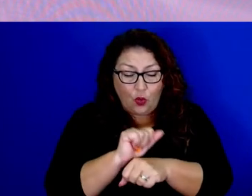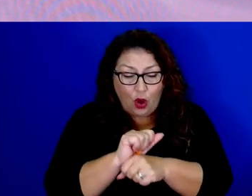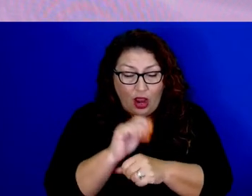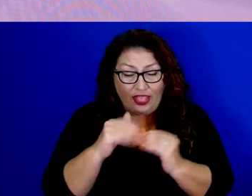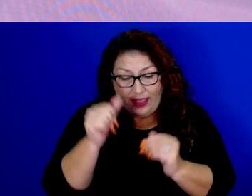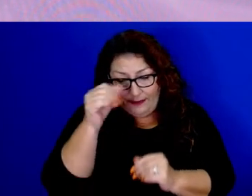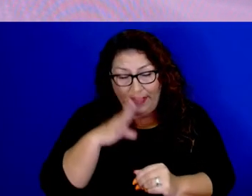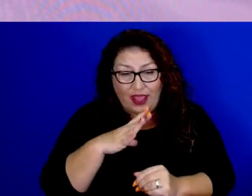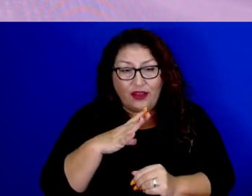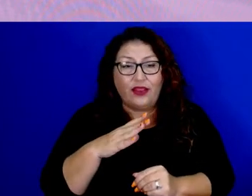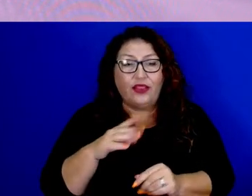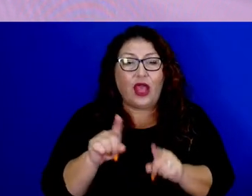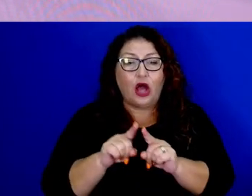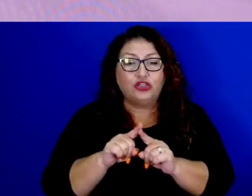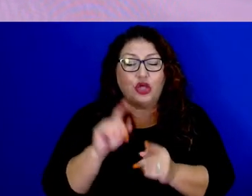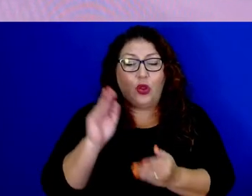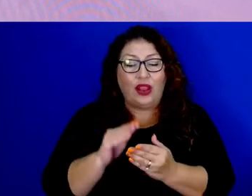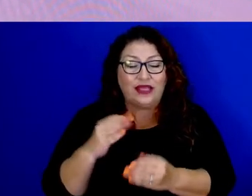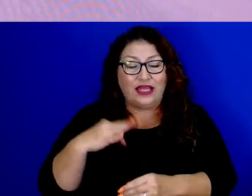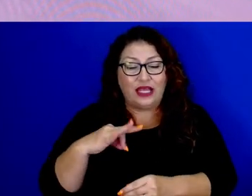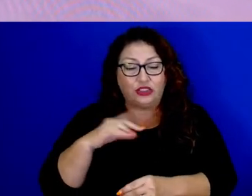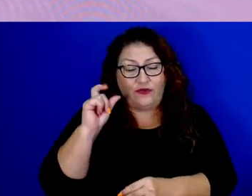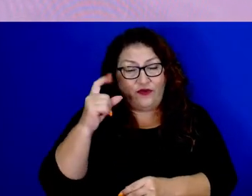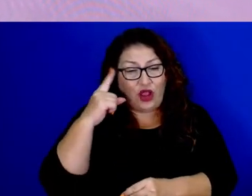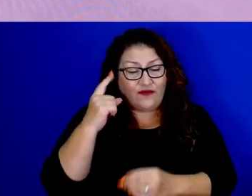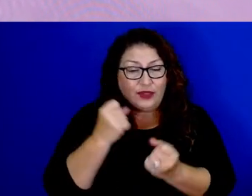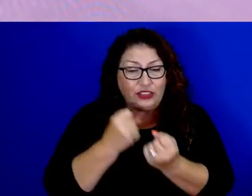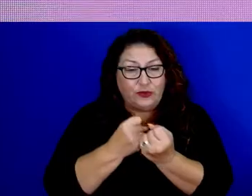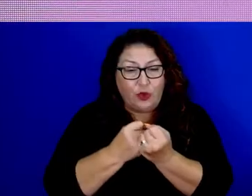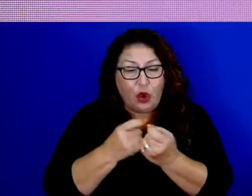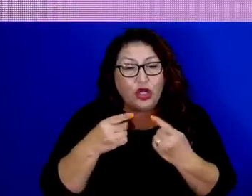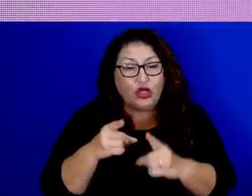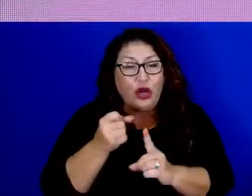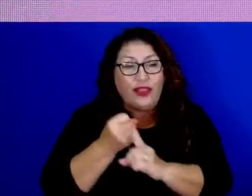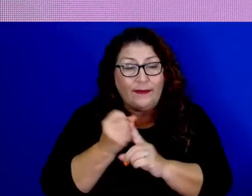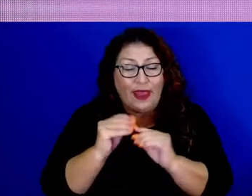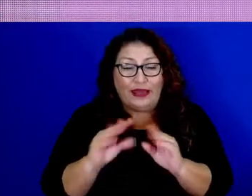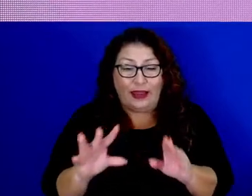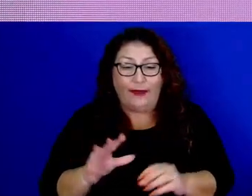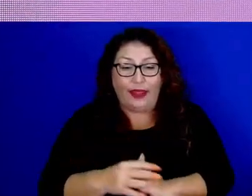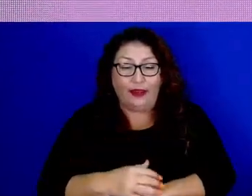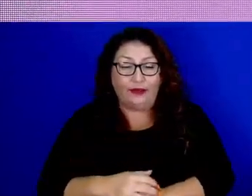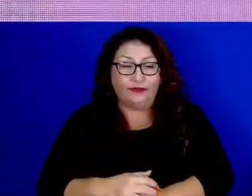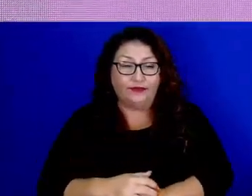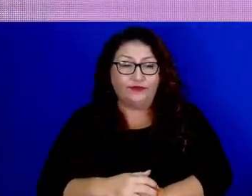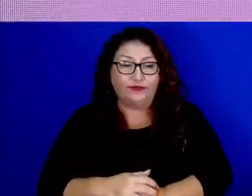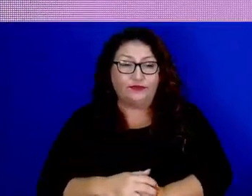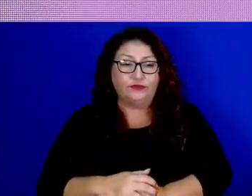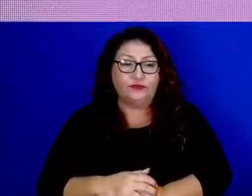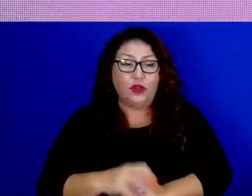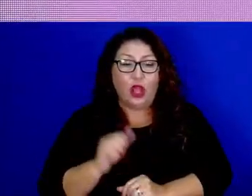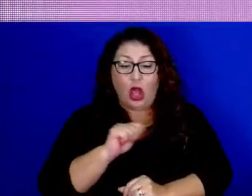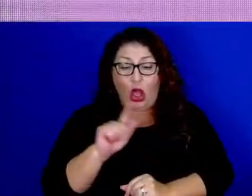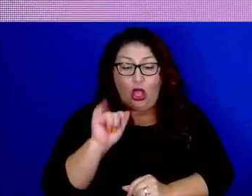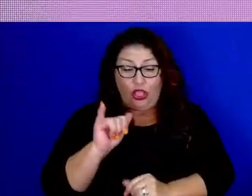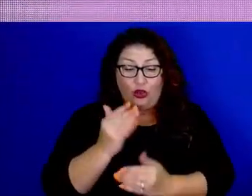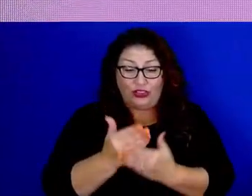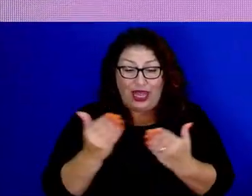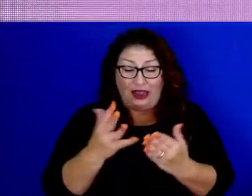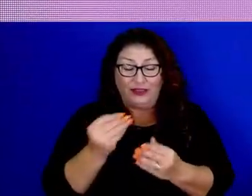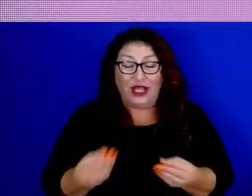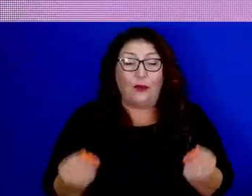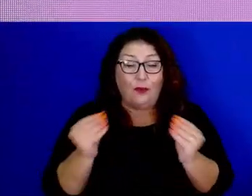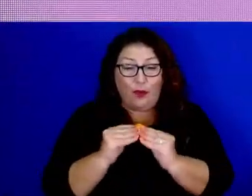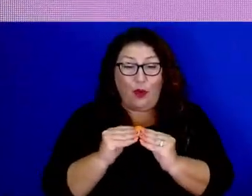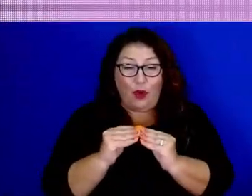for government support during the pandemic. All these elements and more make it critical that